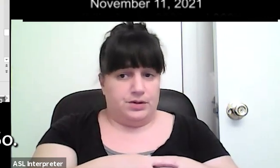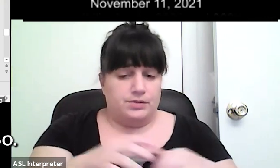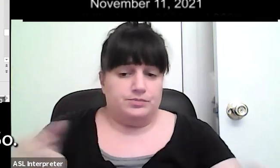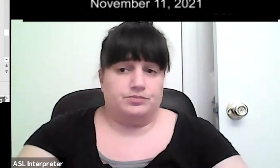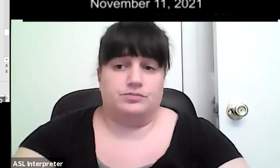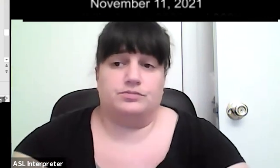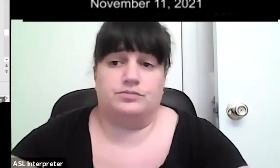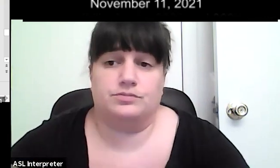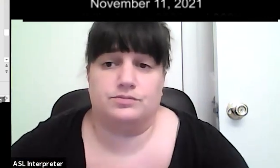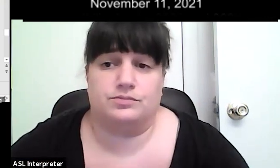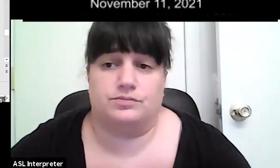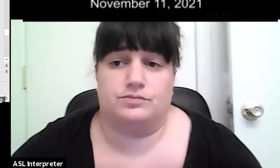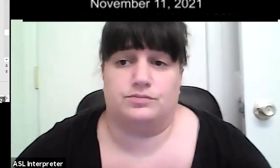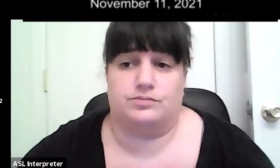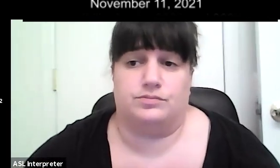So